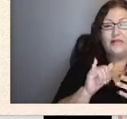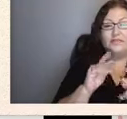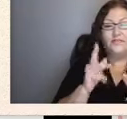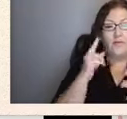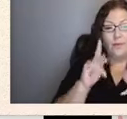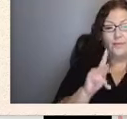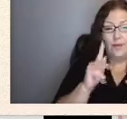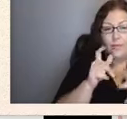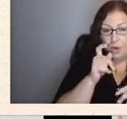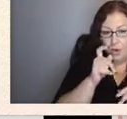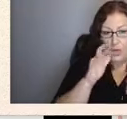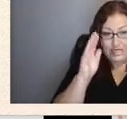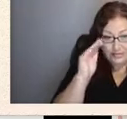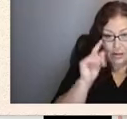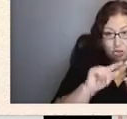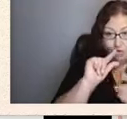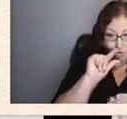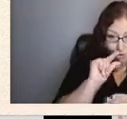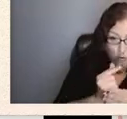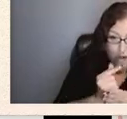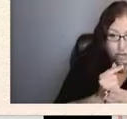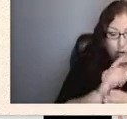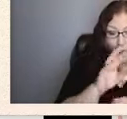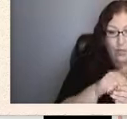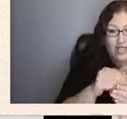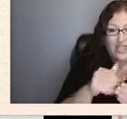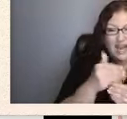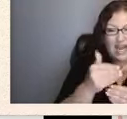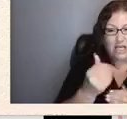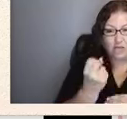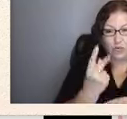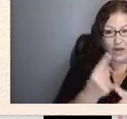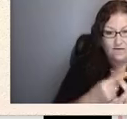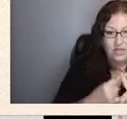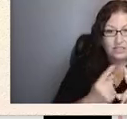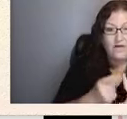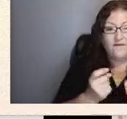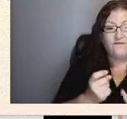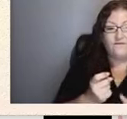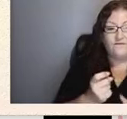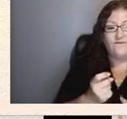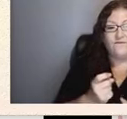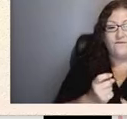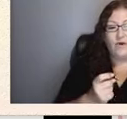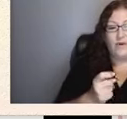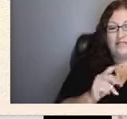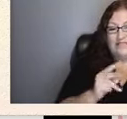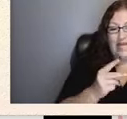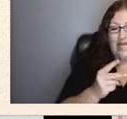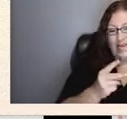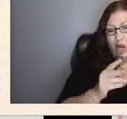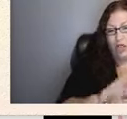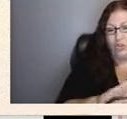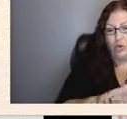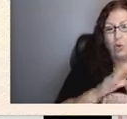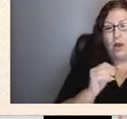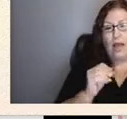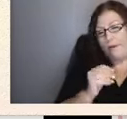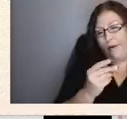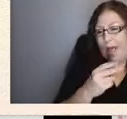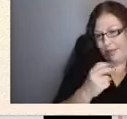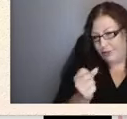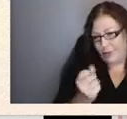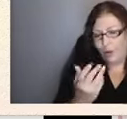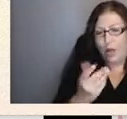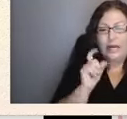are expected to graduate within the next 12 months from secondary or high school and need support to obtain a